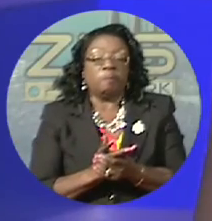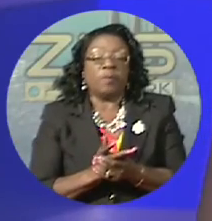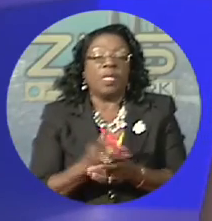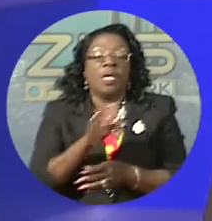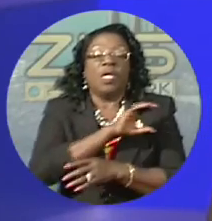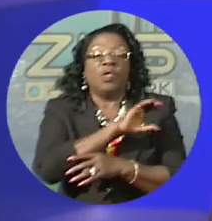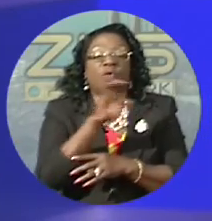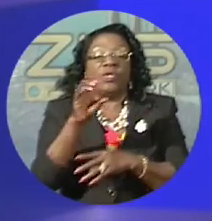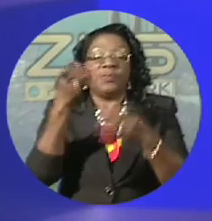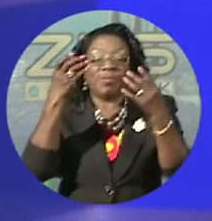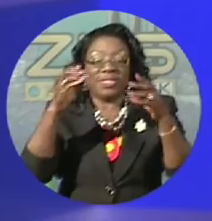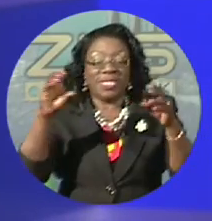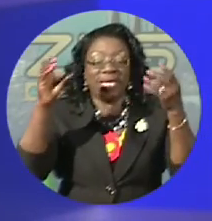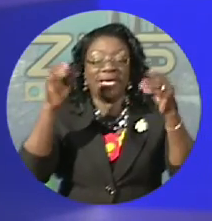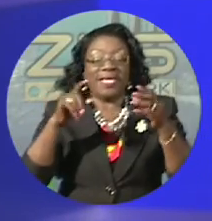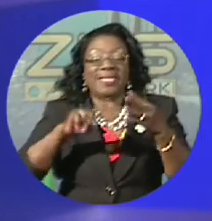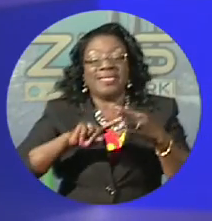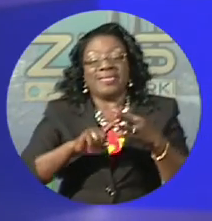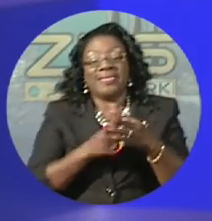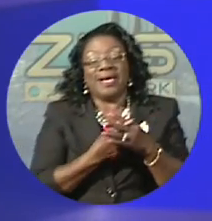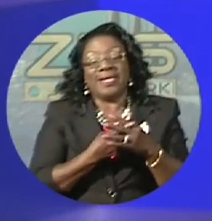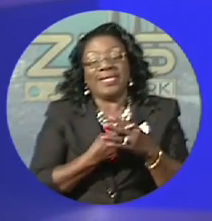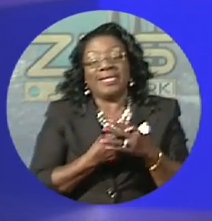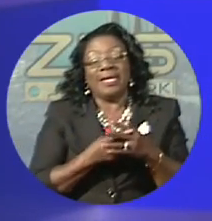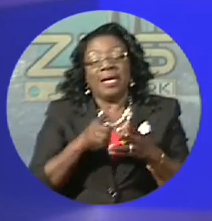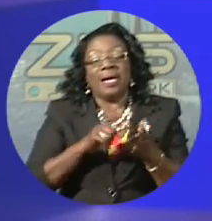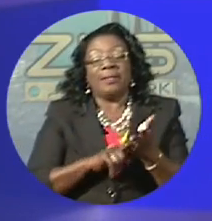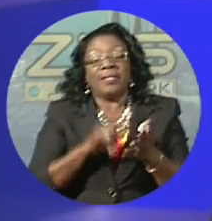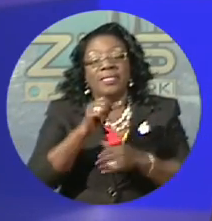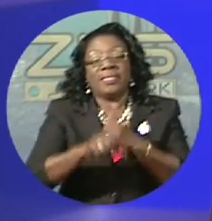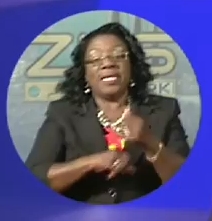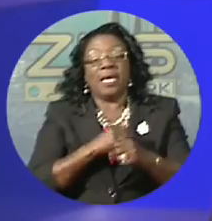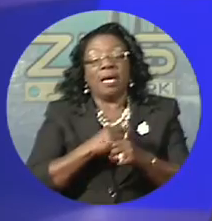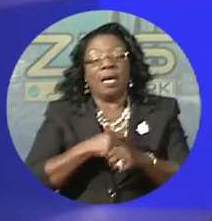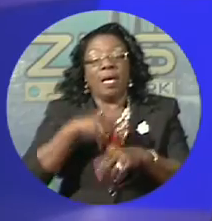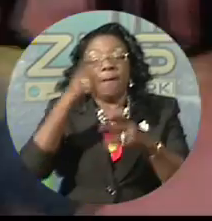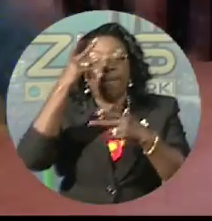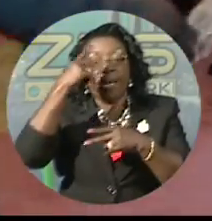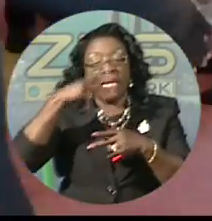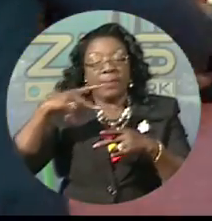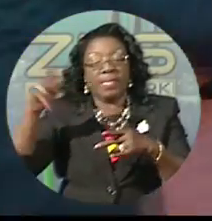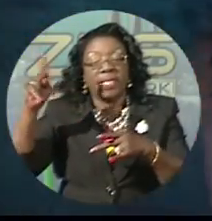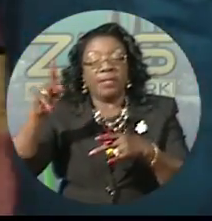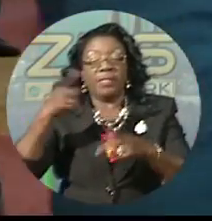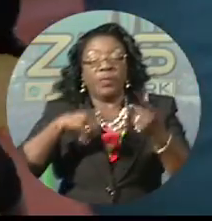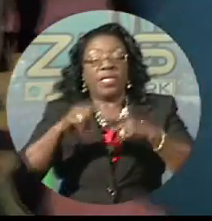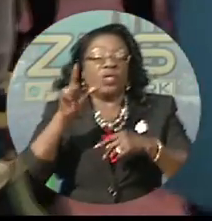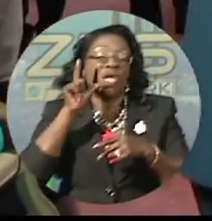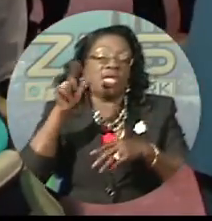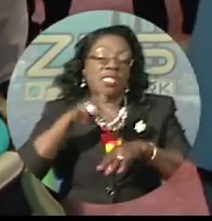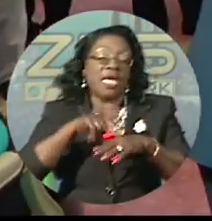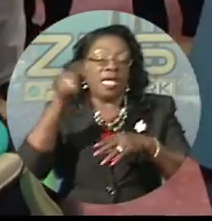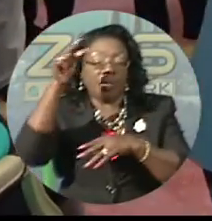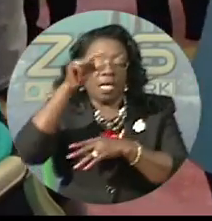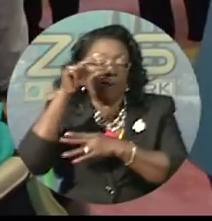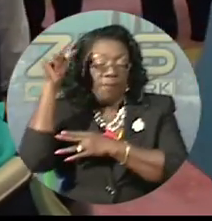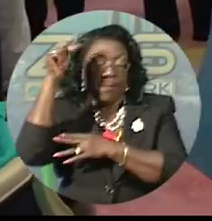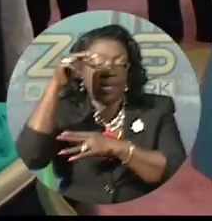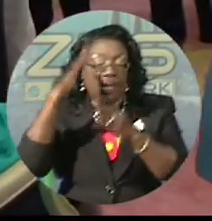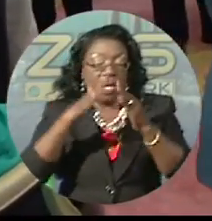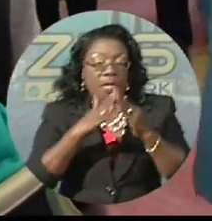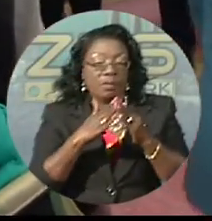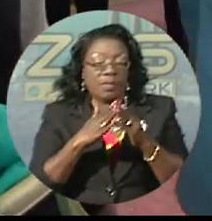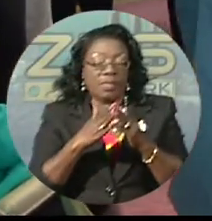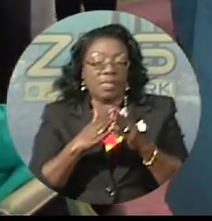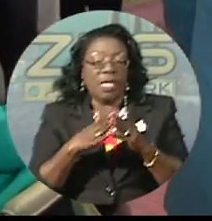Well, the Christmas cheer is definitely in the air. This year, like others, parliamentarians are treated to lunch at Government House, courtesy of the